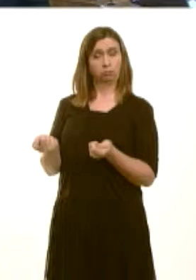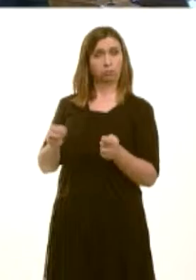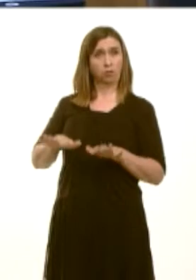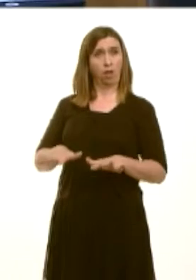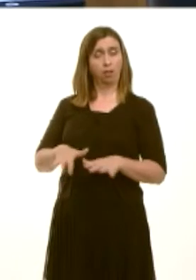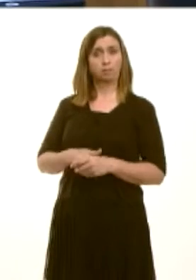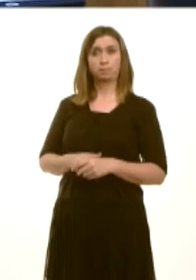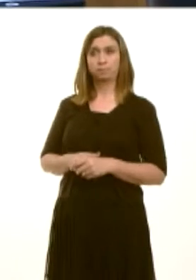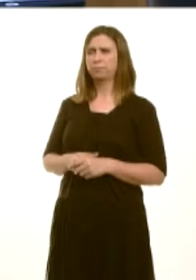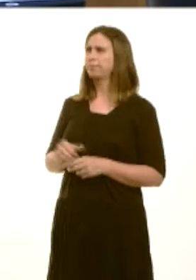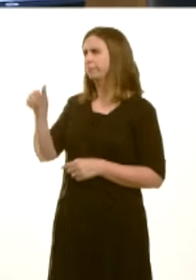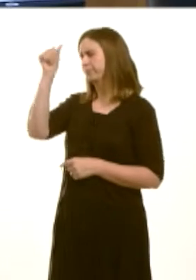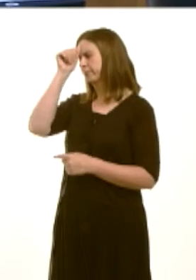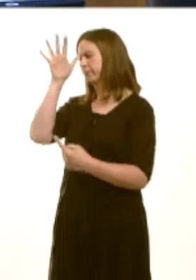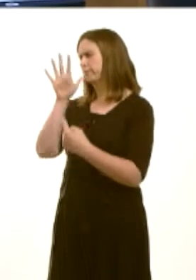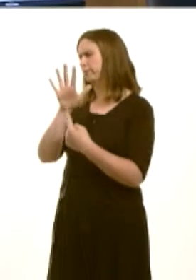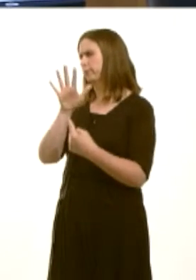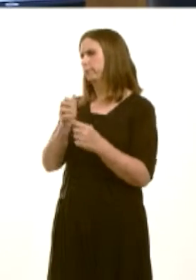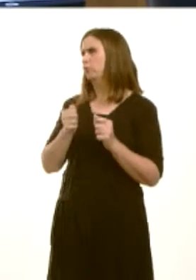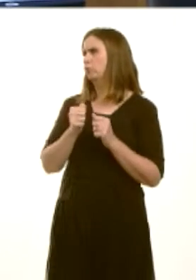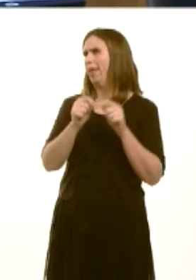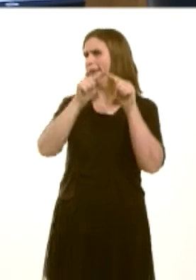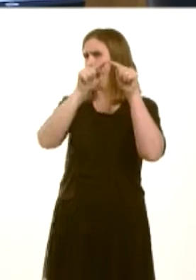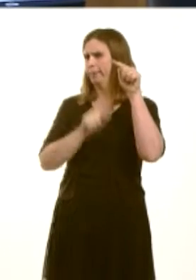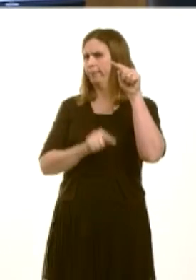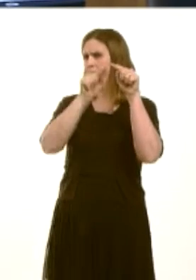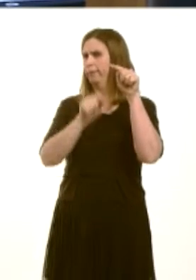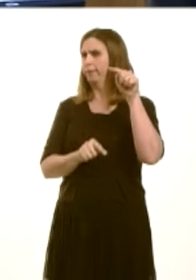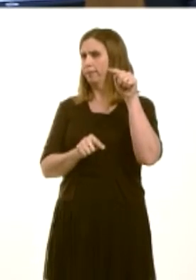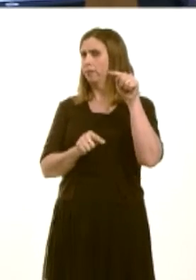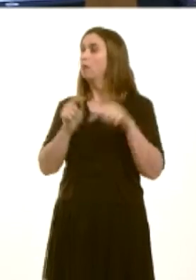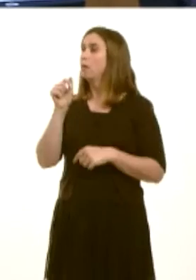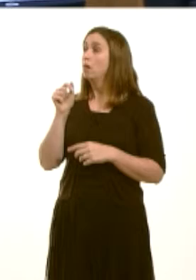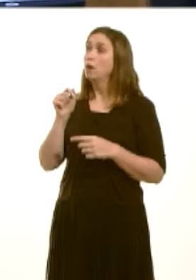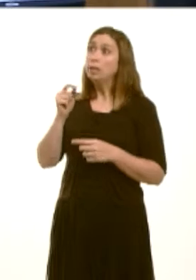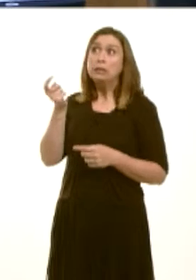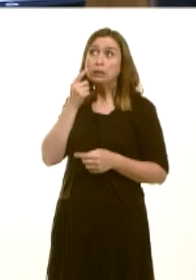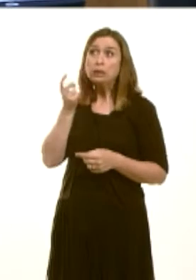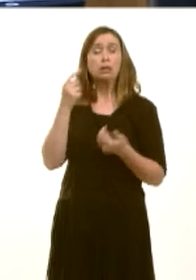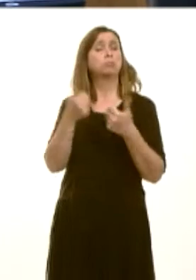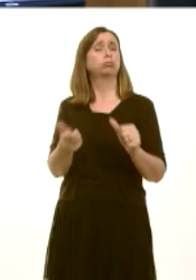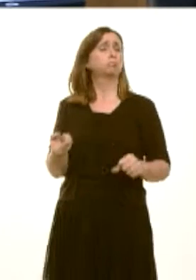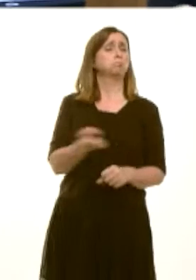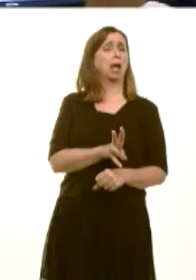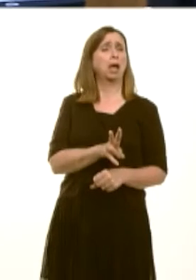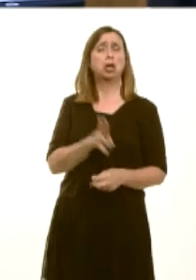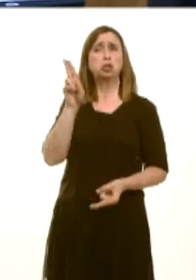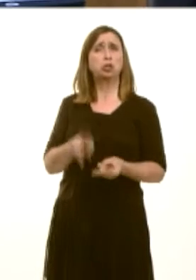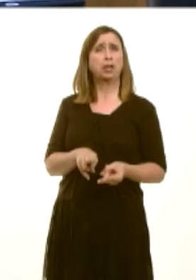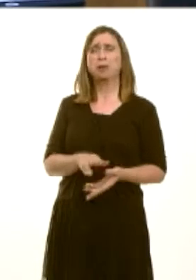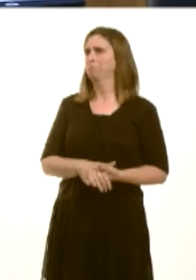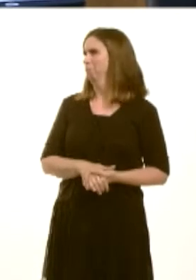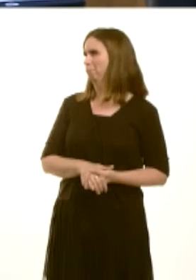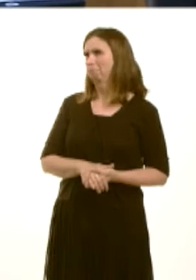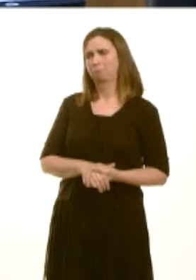this is extremely important. I can't say that it'll be either easy or cheap, but we must consider the